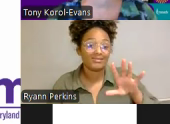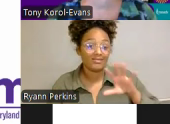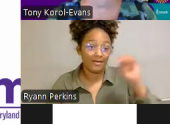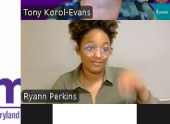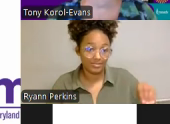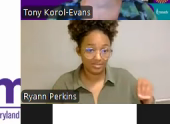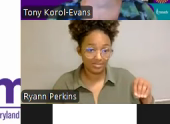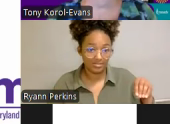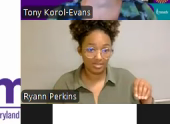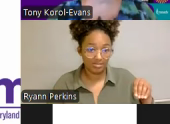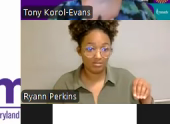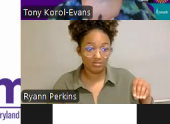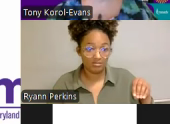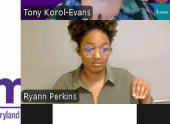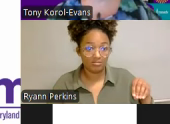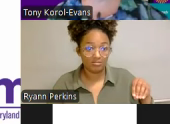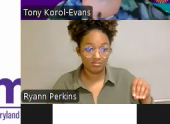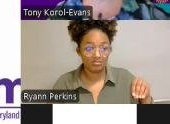to guns.